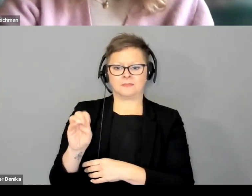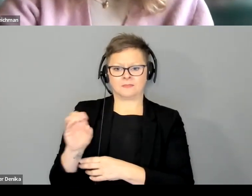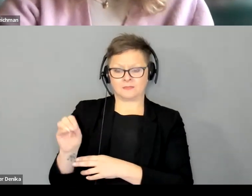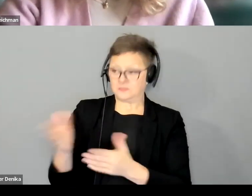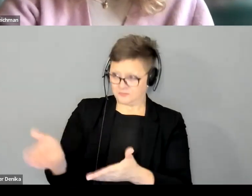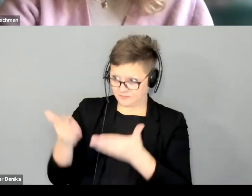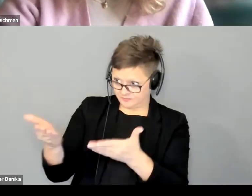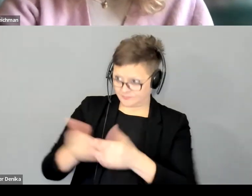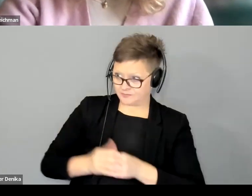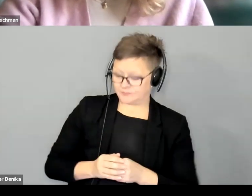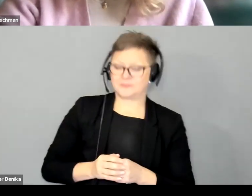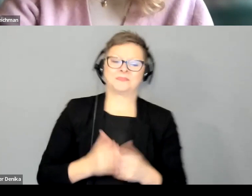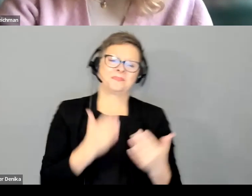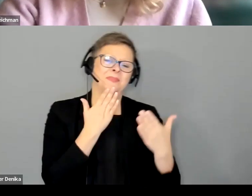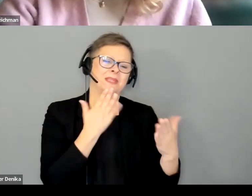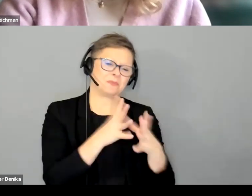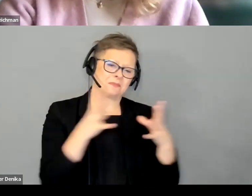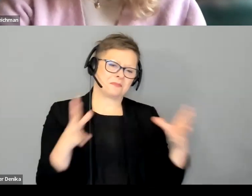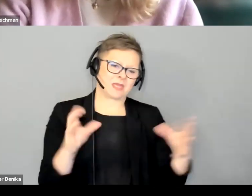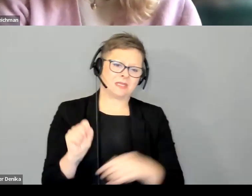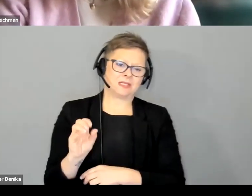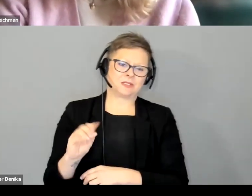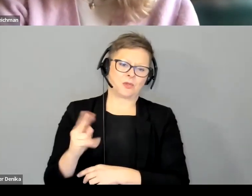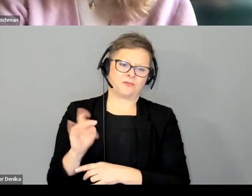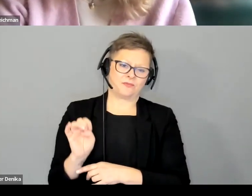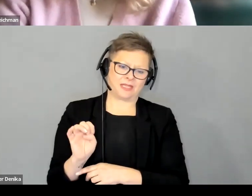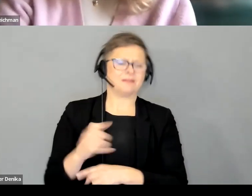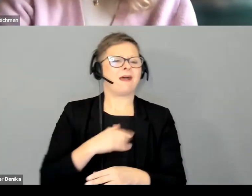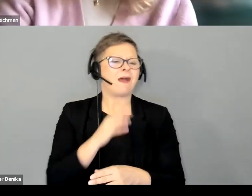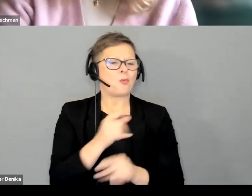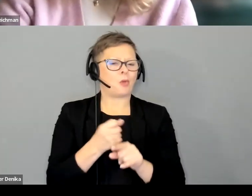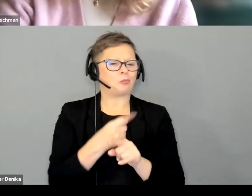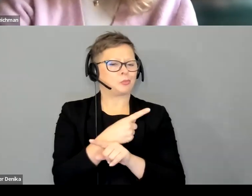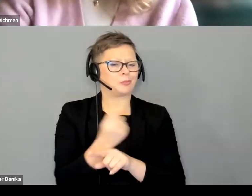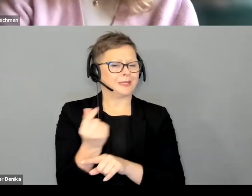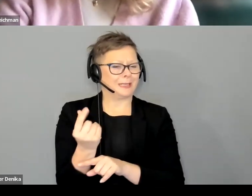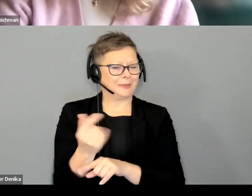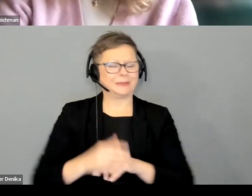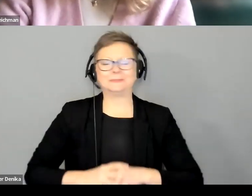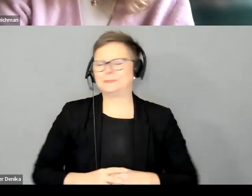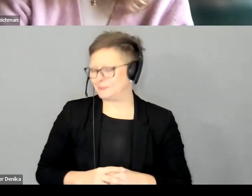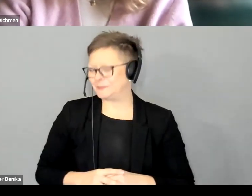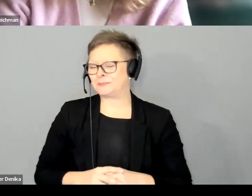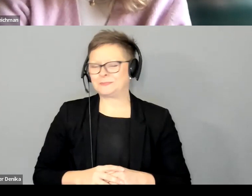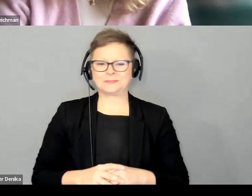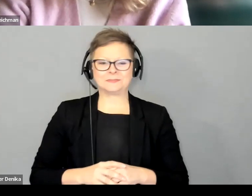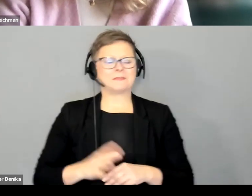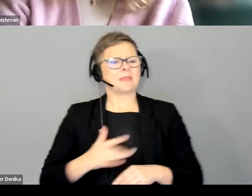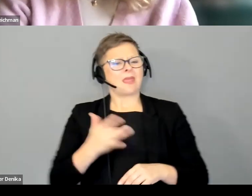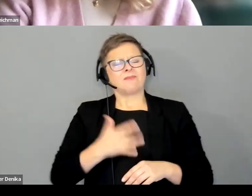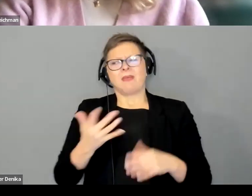point. Thanks very much, Sophie. And I'm going to go in a slightly different direction. I'm going to say I think we need